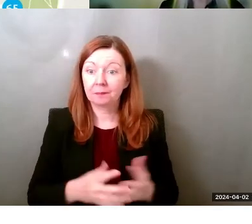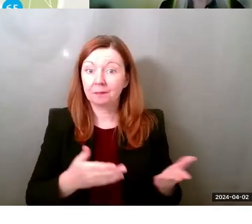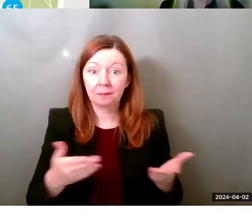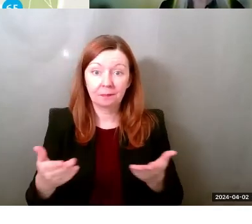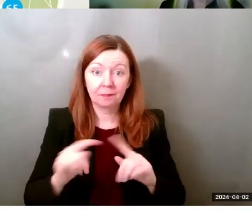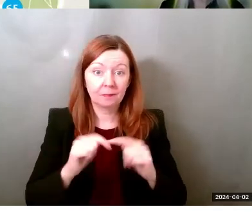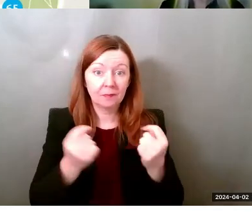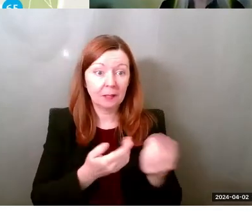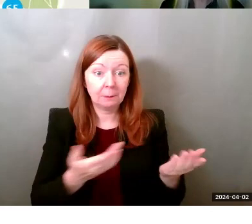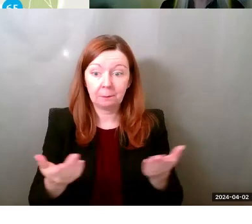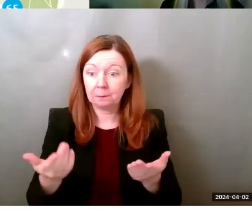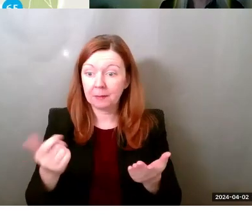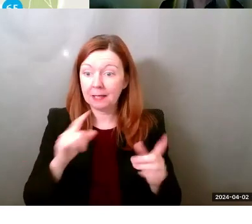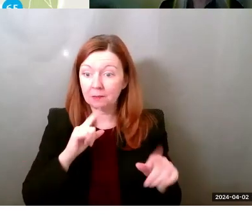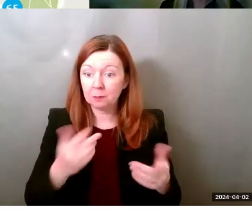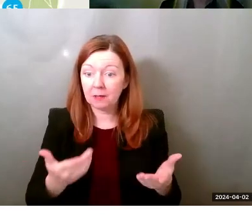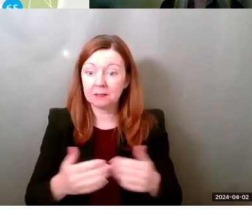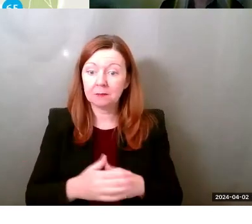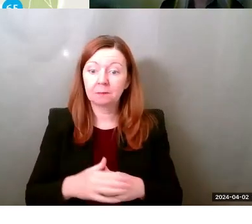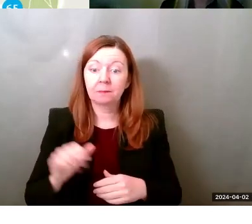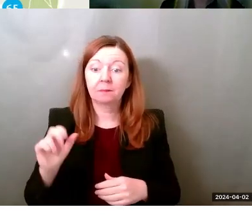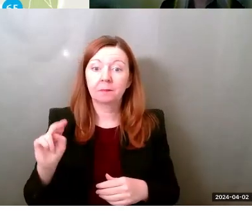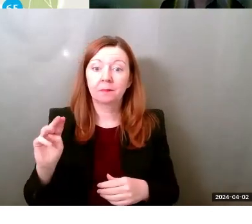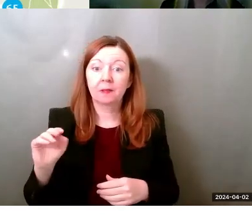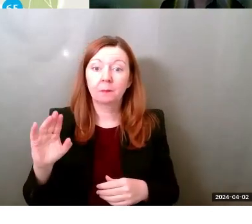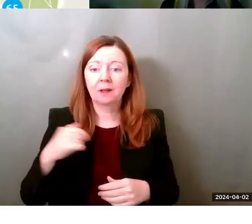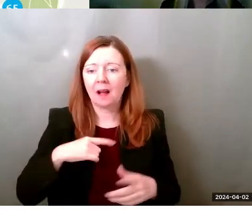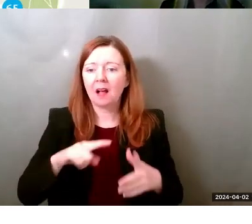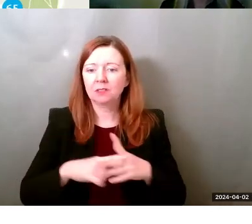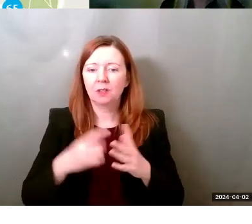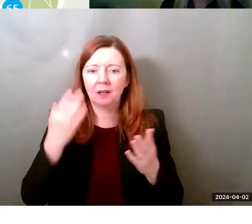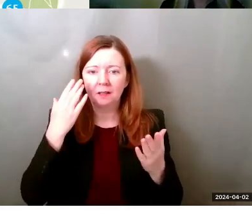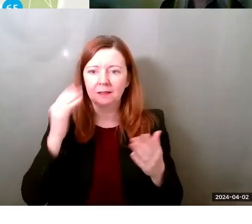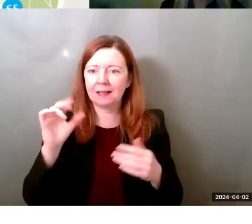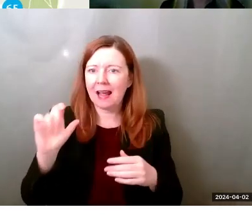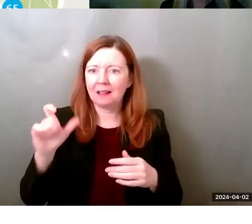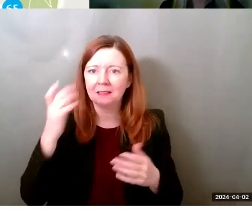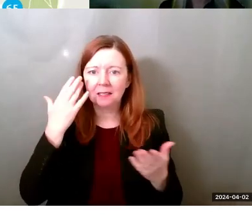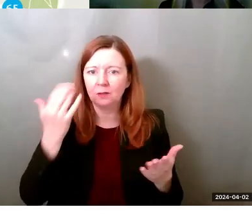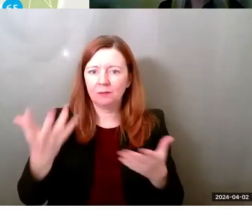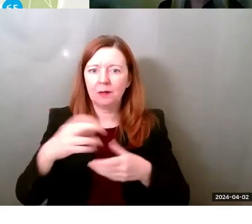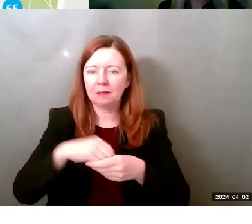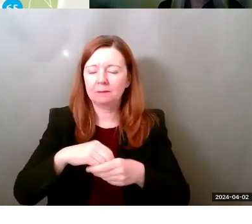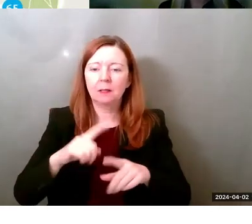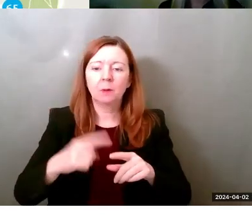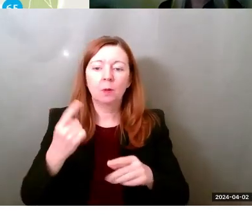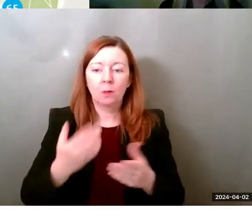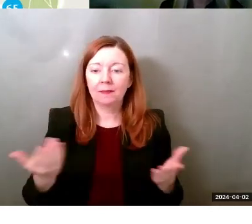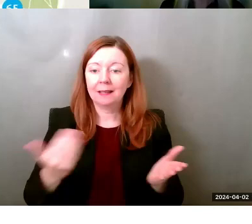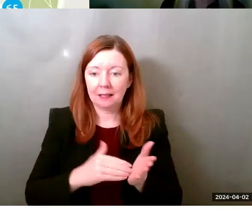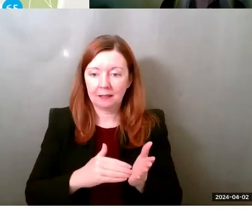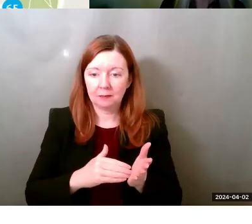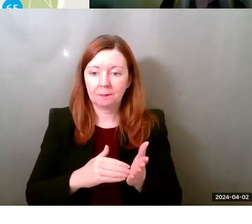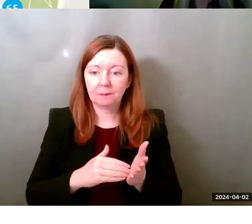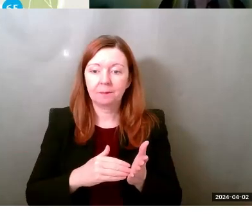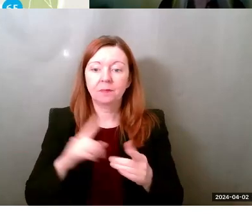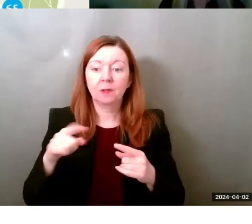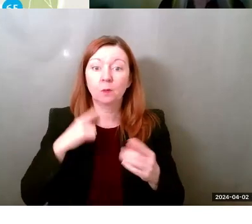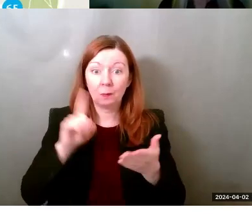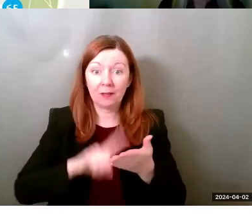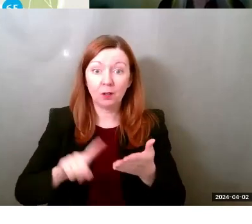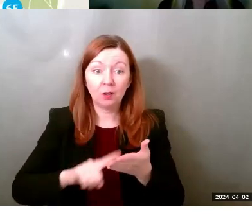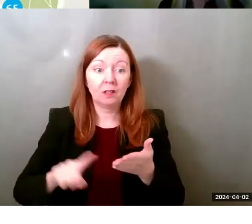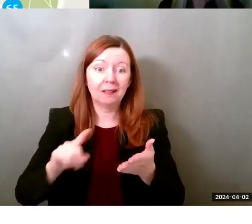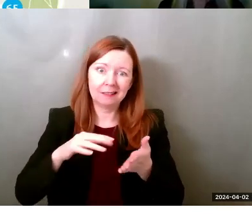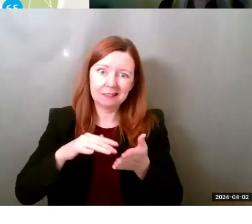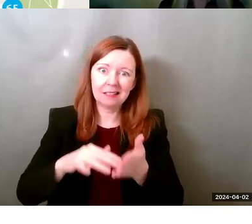Any response? So I can start, Alex. I don't know if you want to weigh in, but one of the things, again, you know, when we look at these